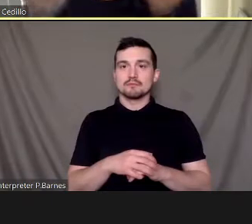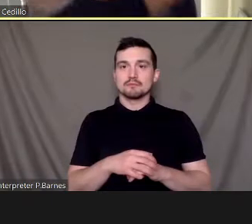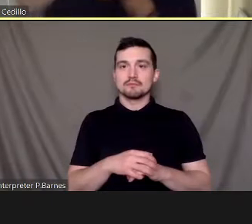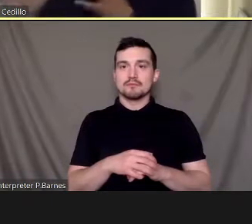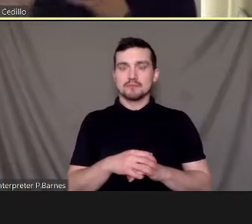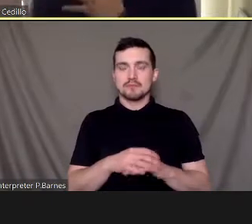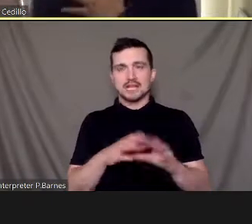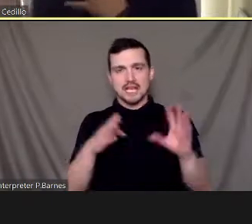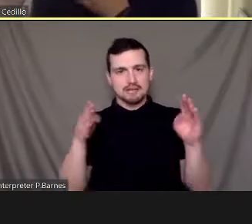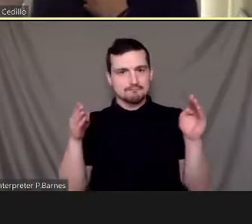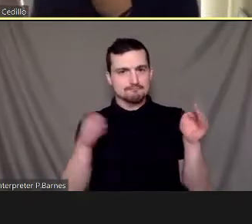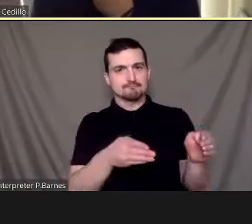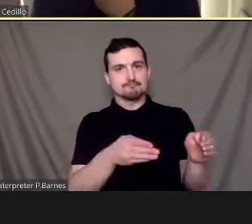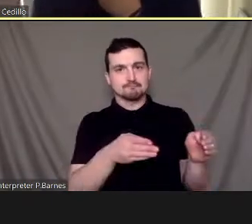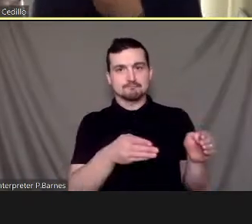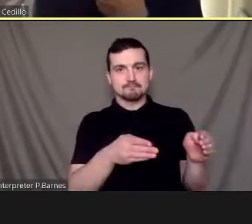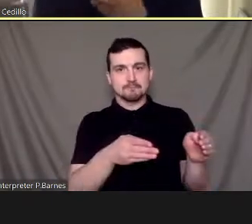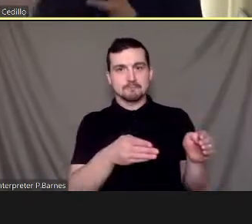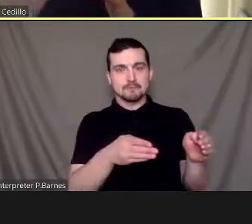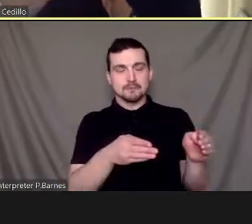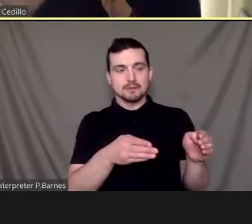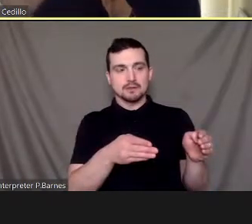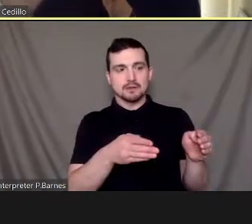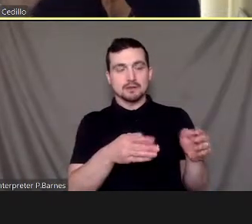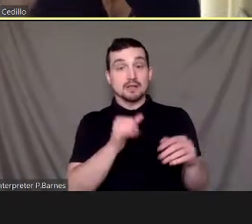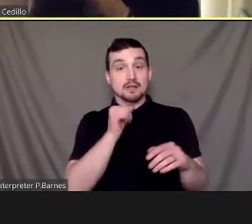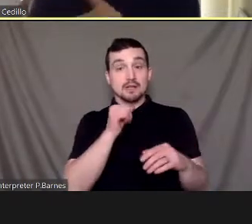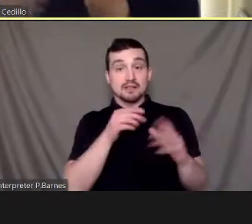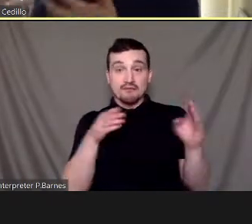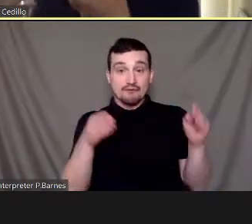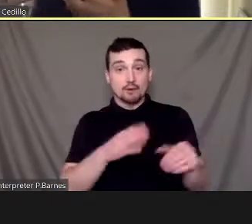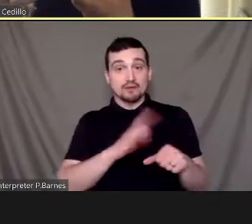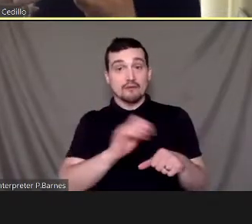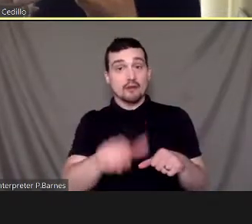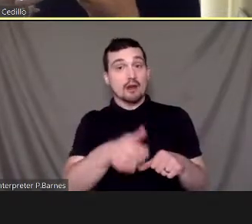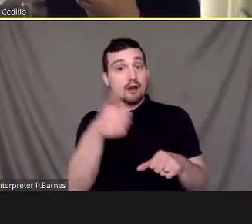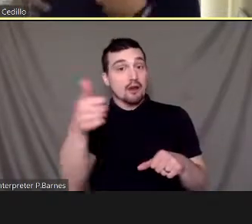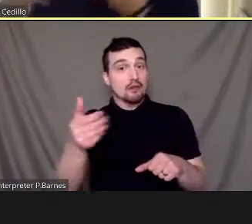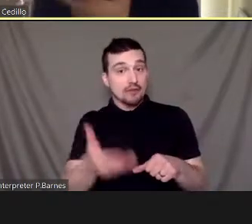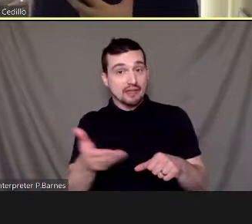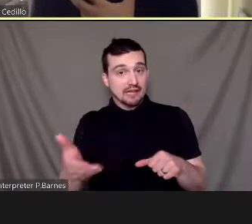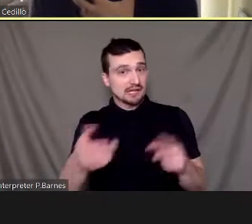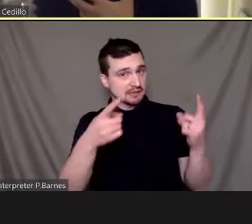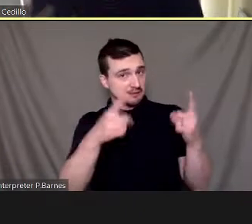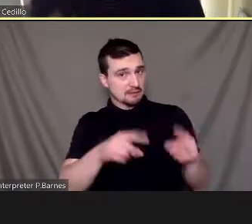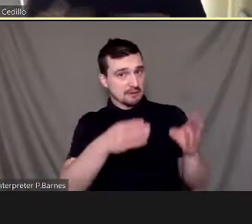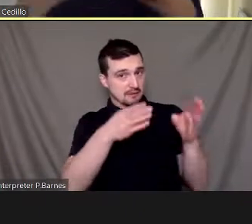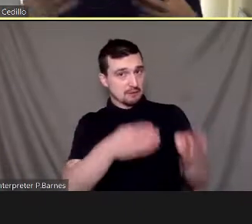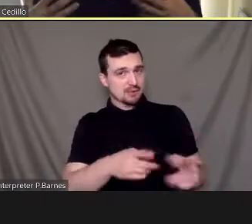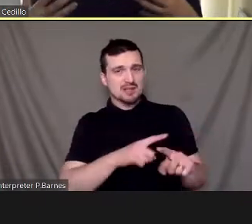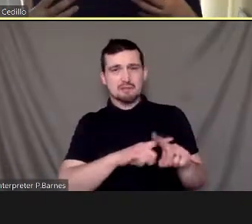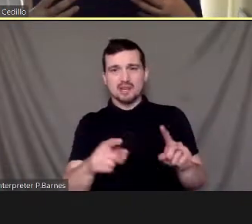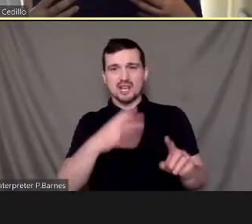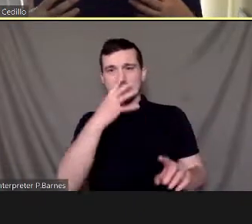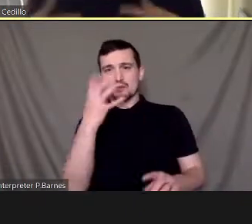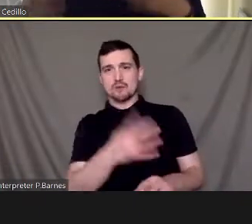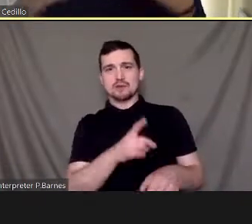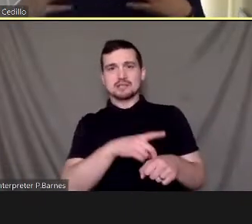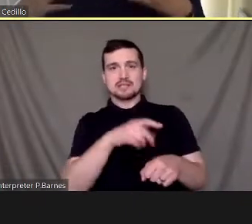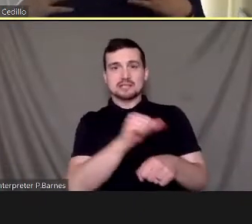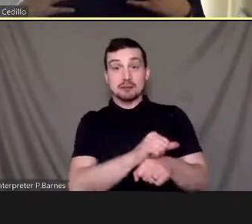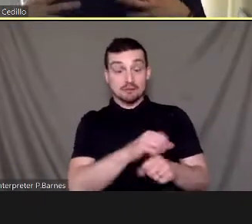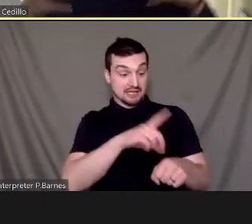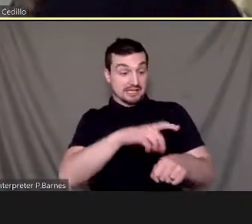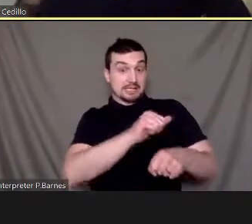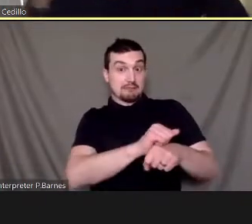attention trained off of actual disability, where we can assist people, and